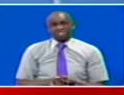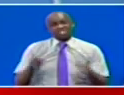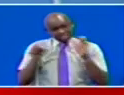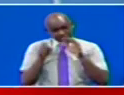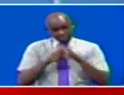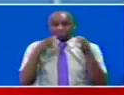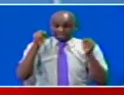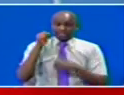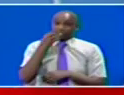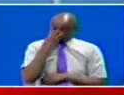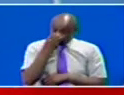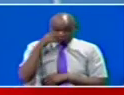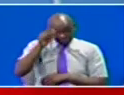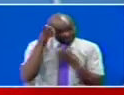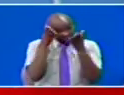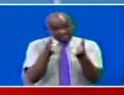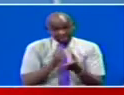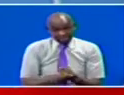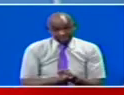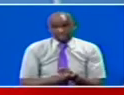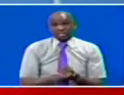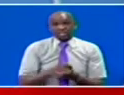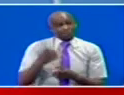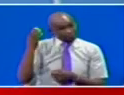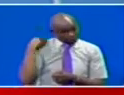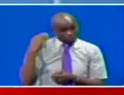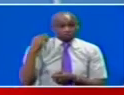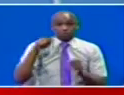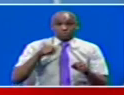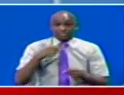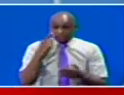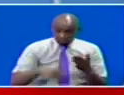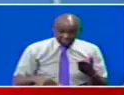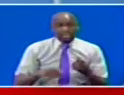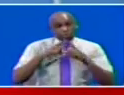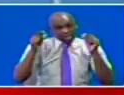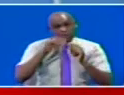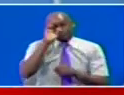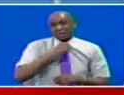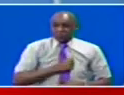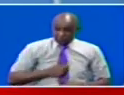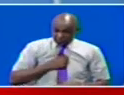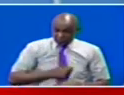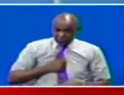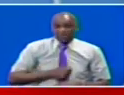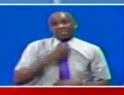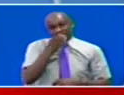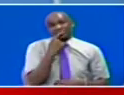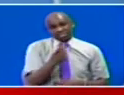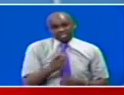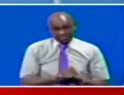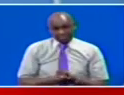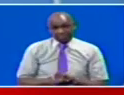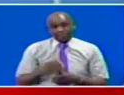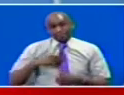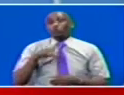Deputy President William Ruto, who was at the scene a little earlier on today. Of course, his message of condolence to those who have lost their